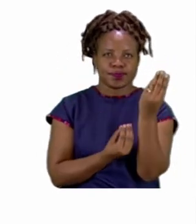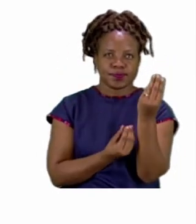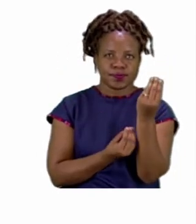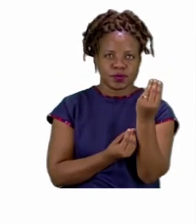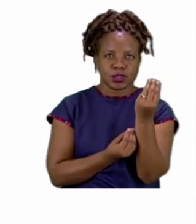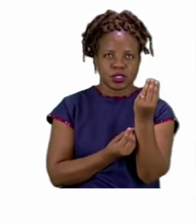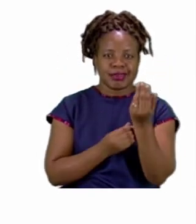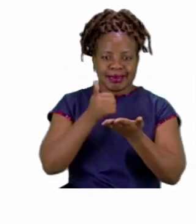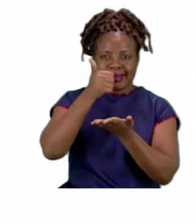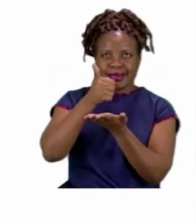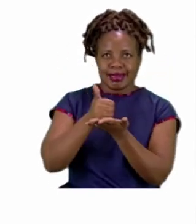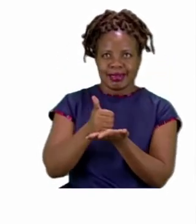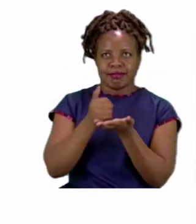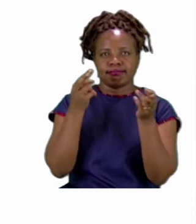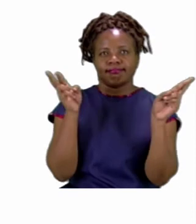living room,